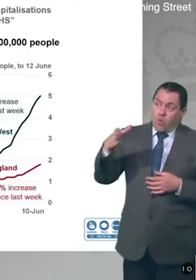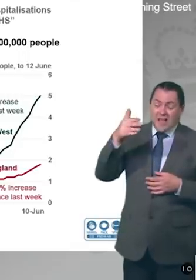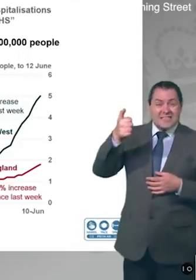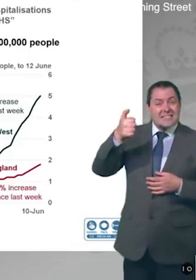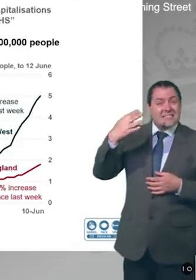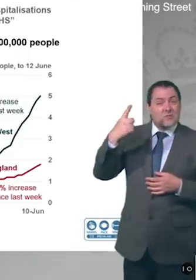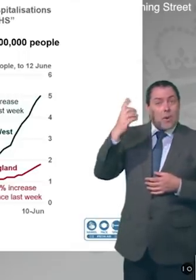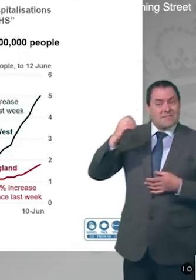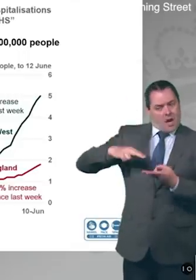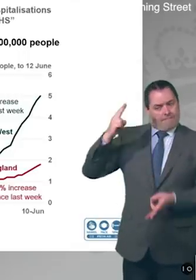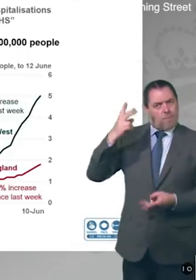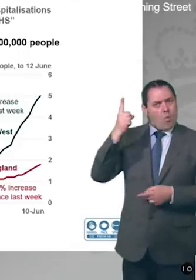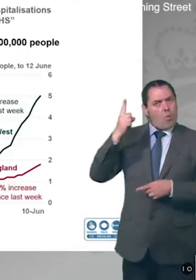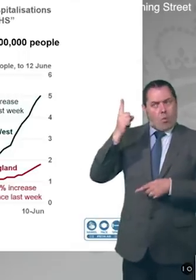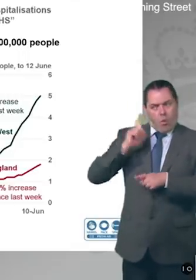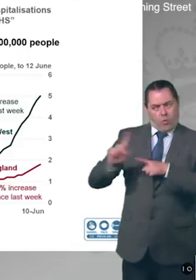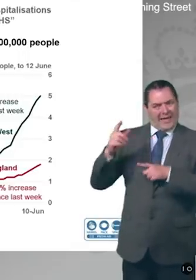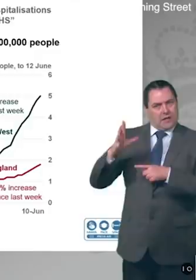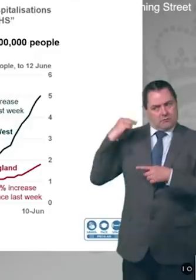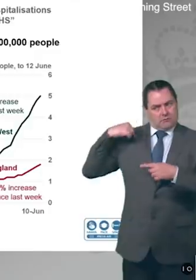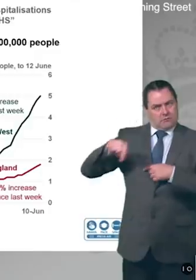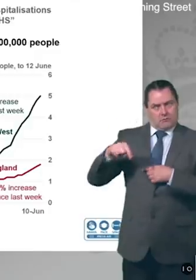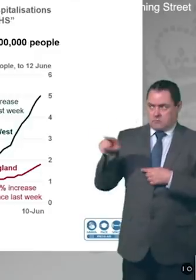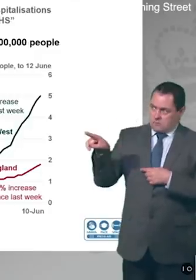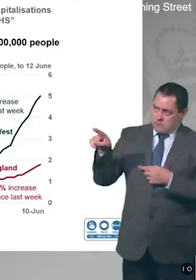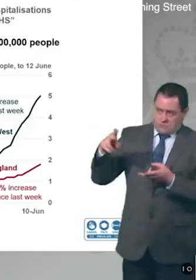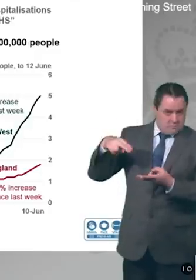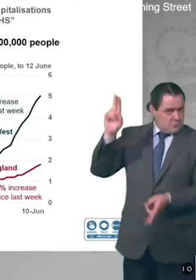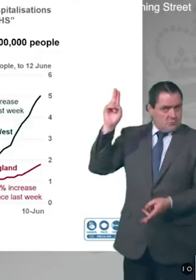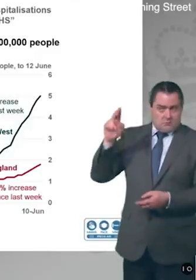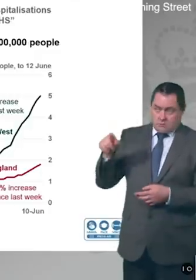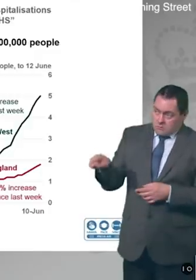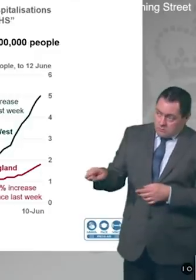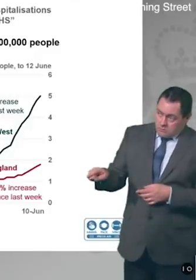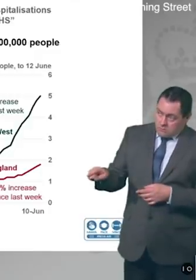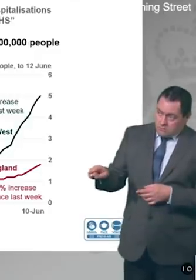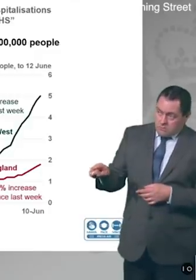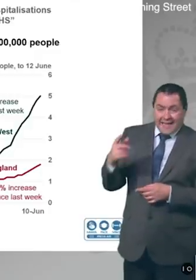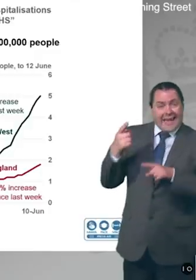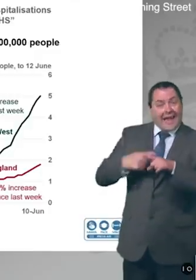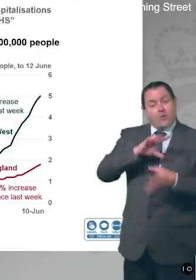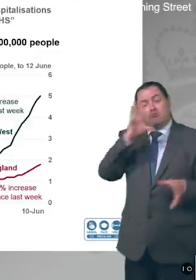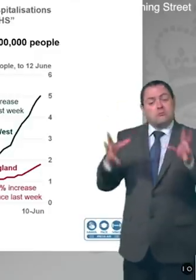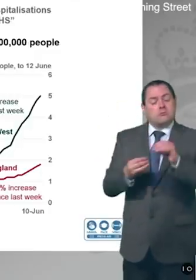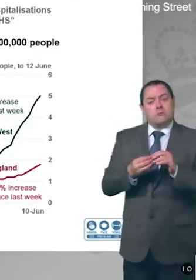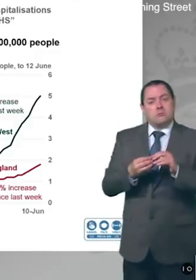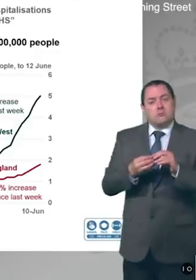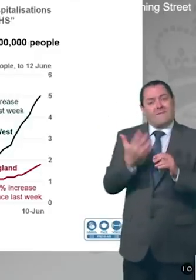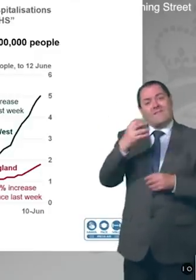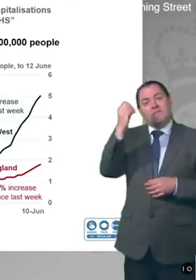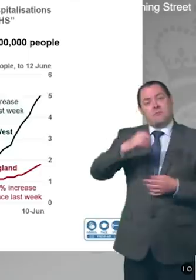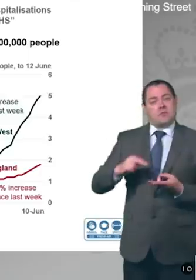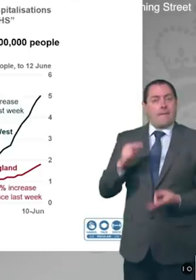northwest, and a 50% increase across the country as a whole, but we expect that will probably accelerate. So there is